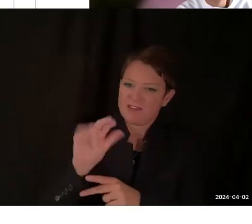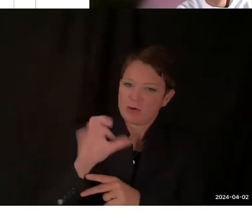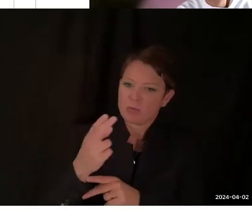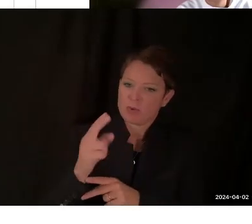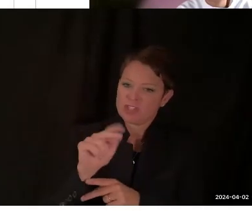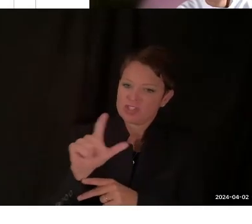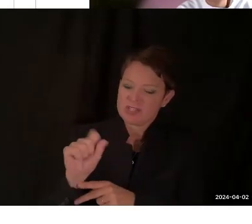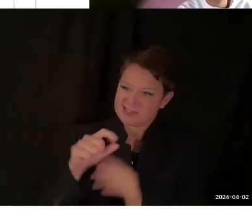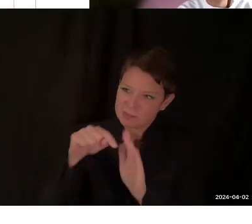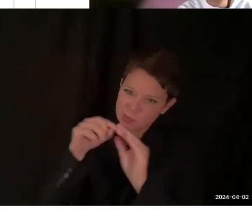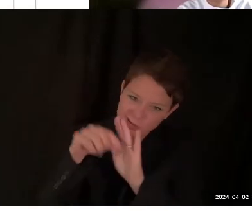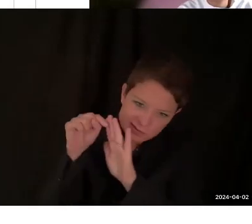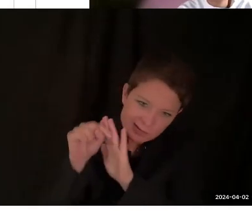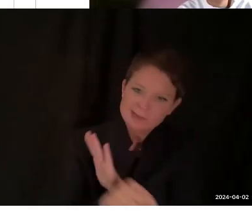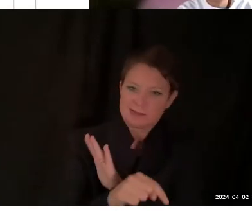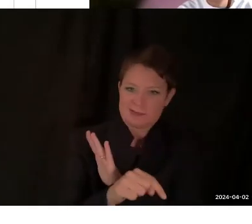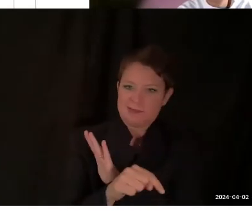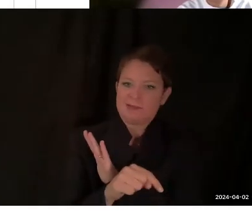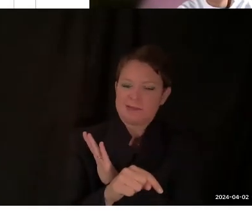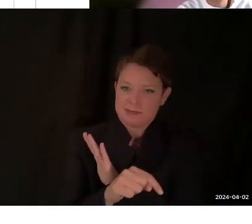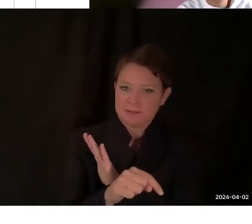guess, than